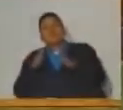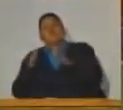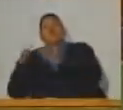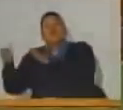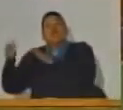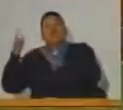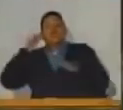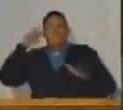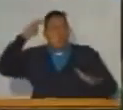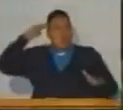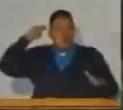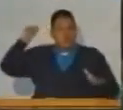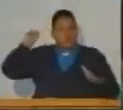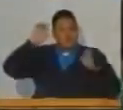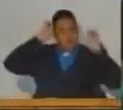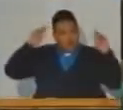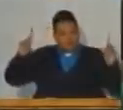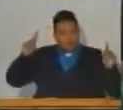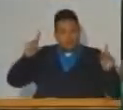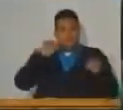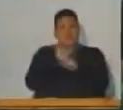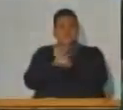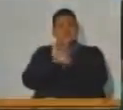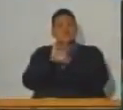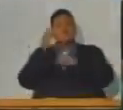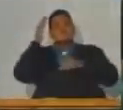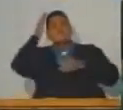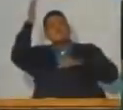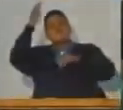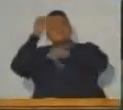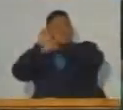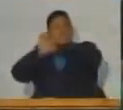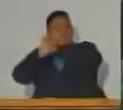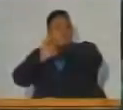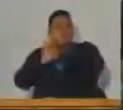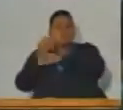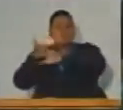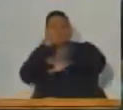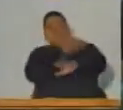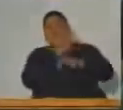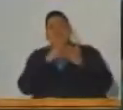to Secondary Education and Career Advancement Program, CAP.